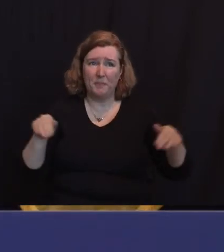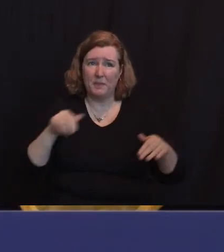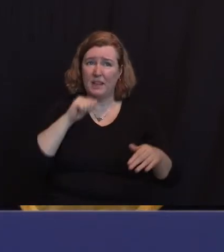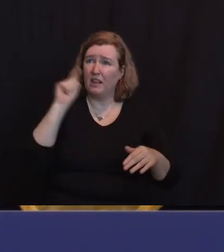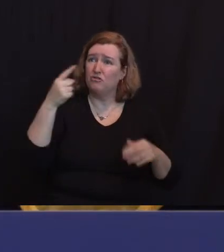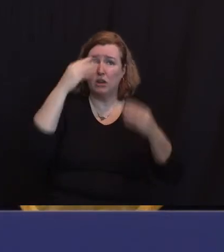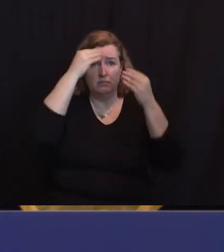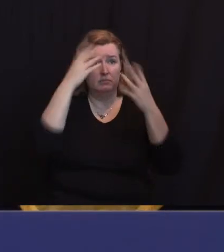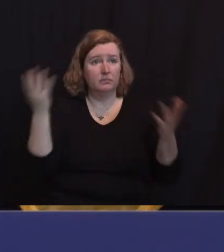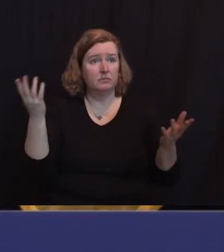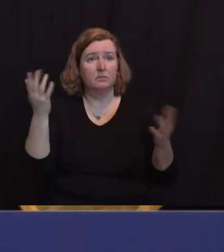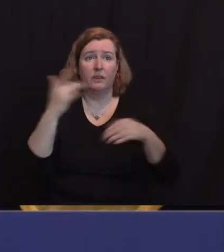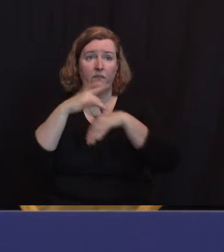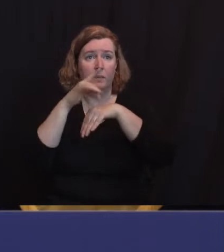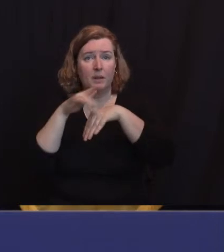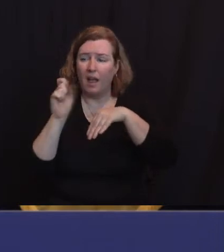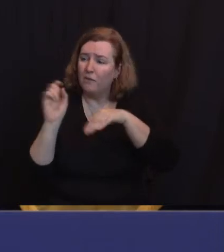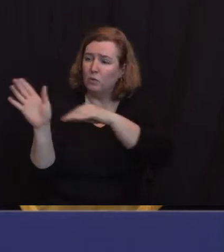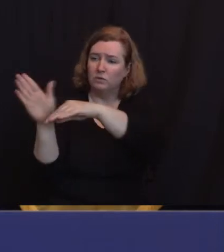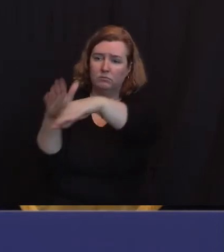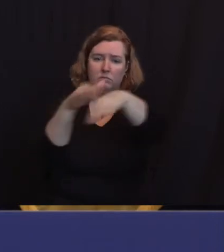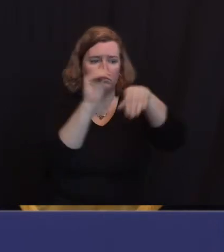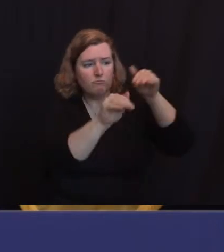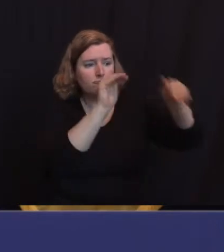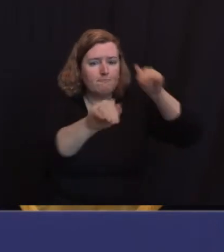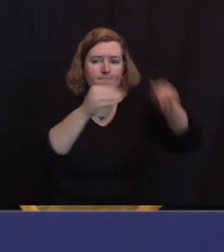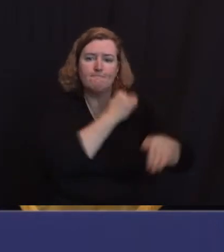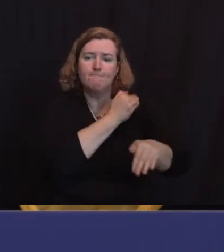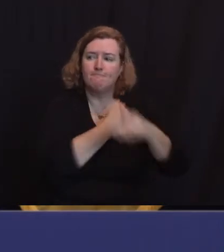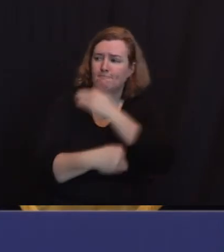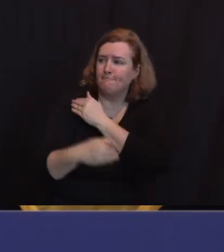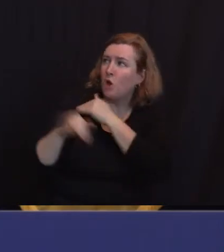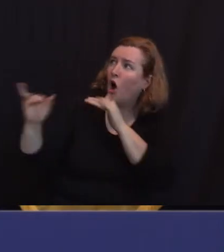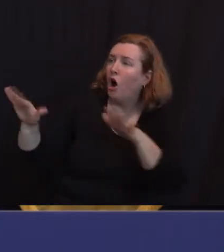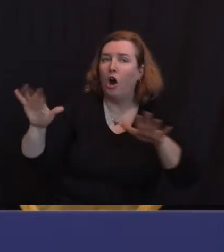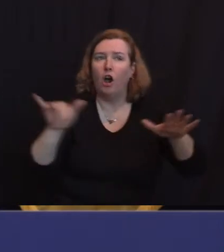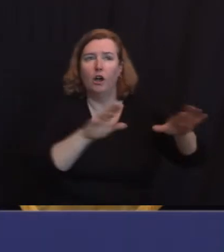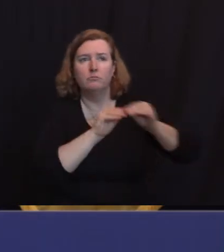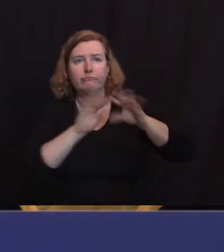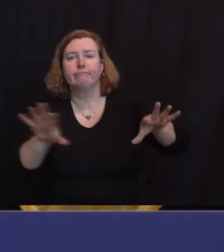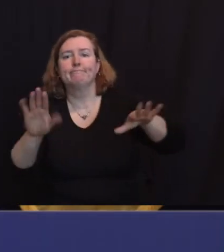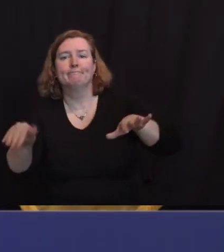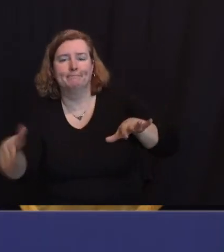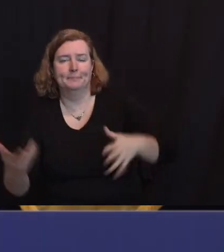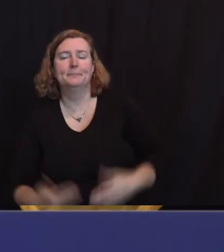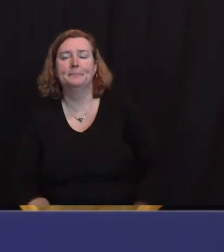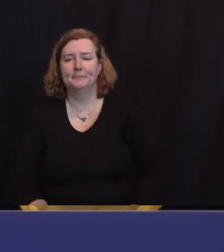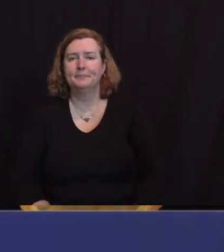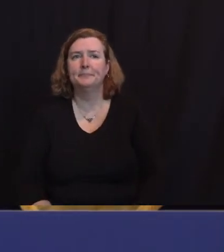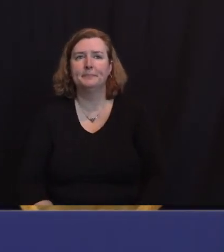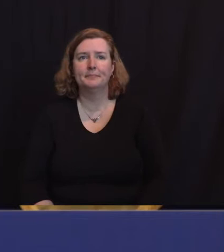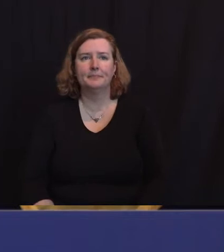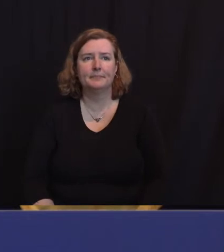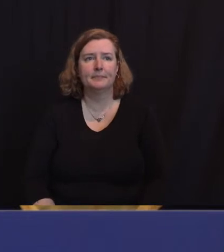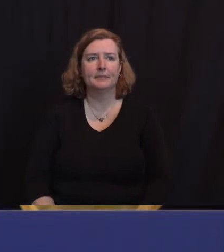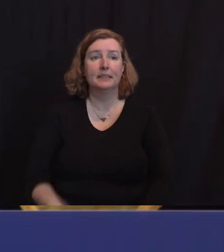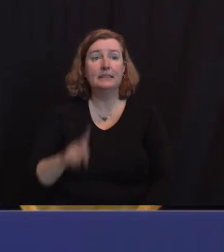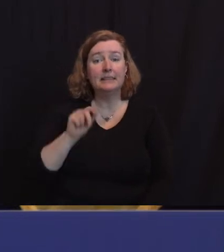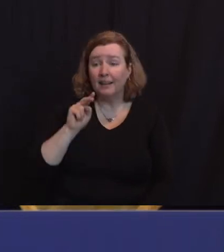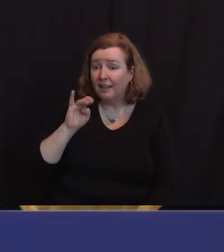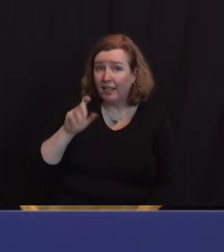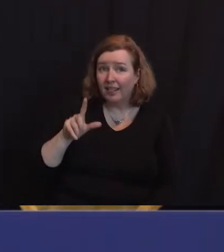and it's a journey. We're not where we want to be yet, but it's a journey. Thank you, Dave. Daniel, good afternoon. Hi, Governor. Good